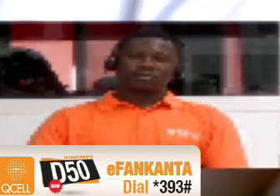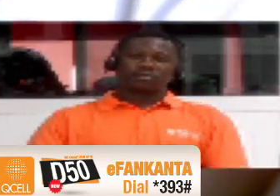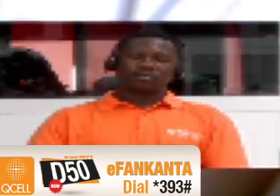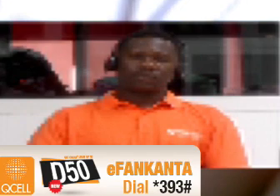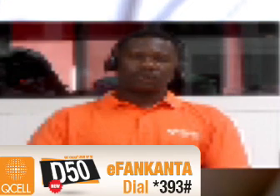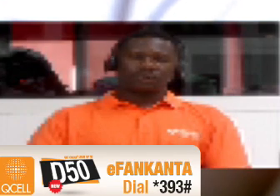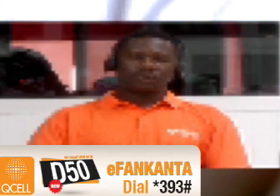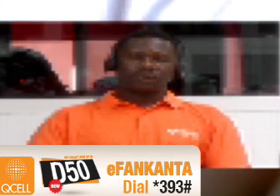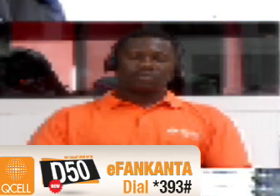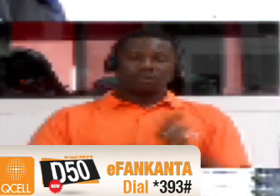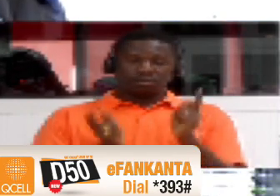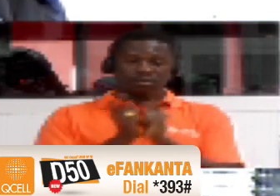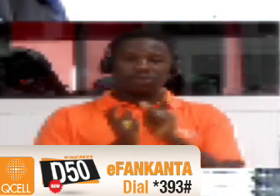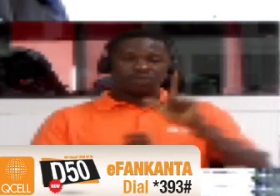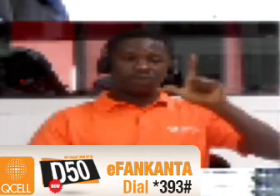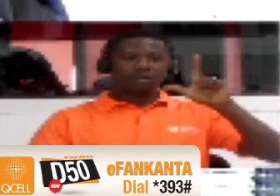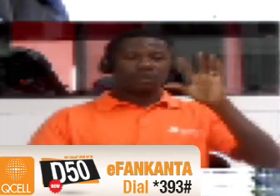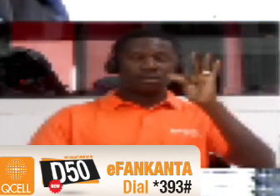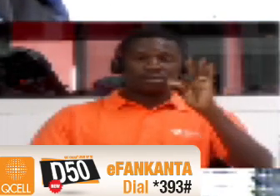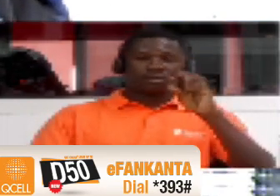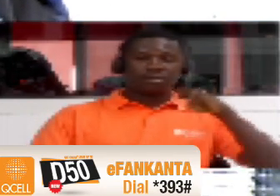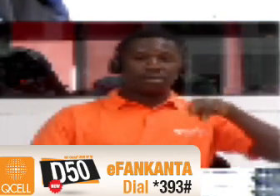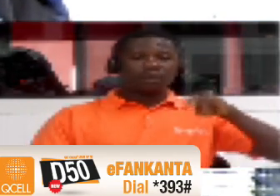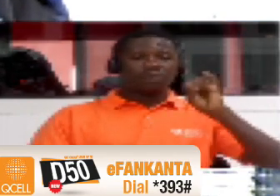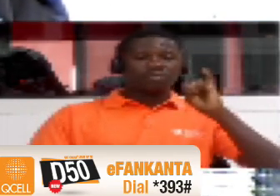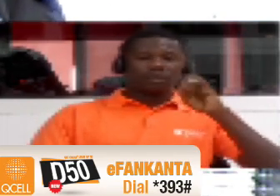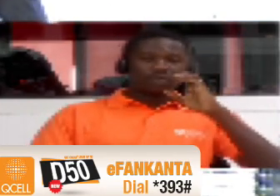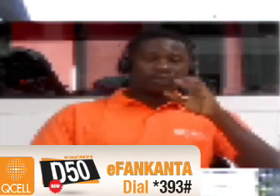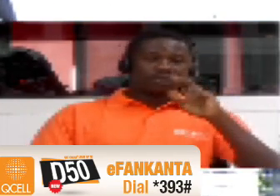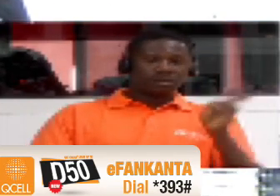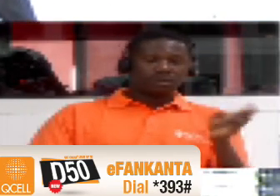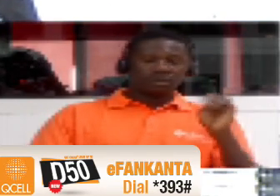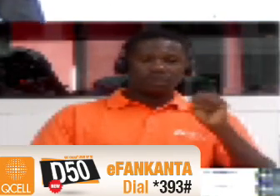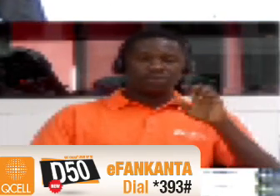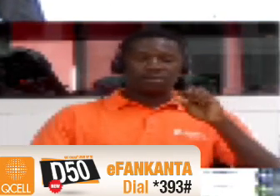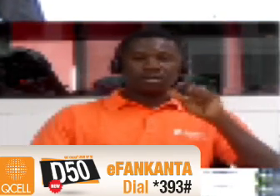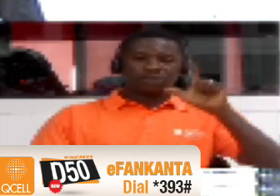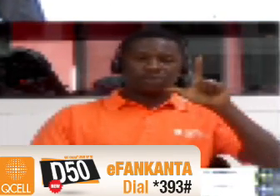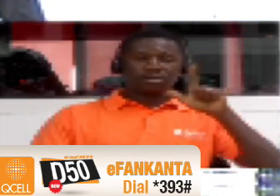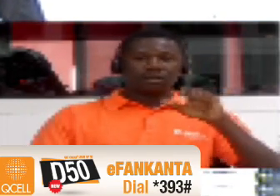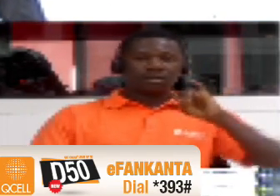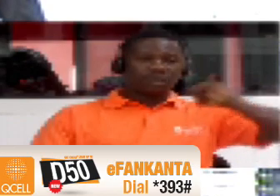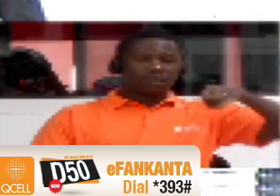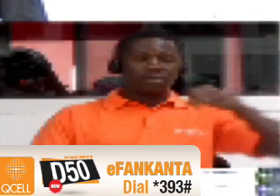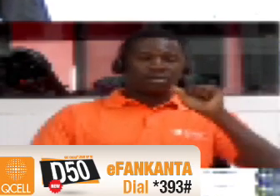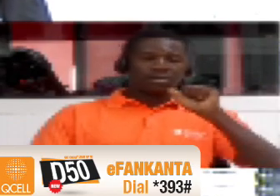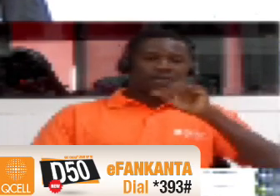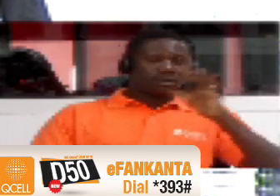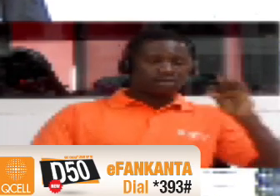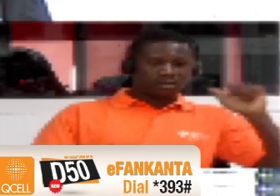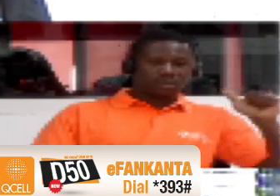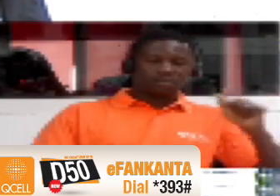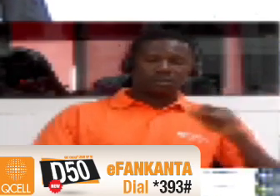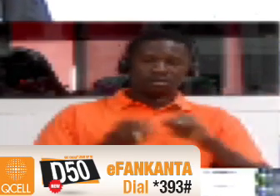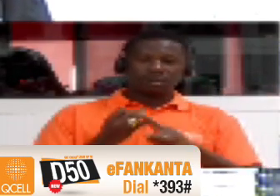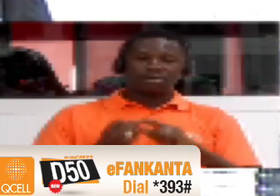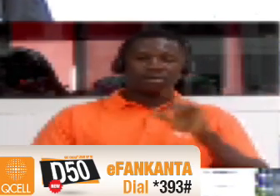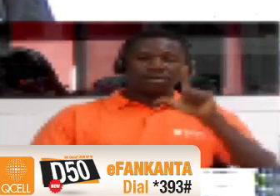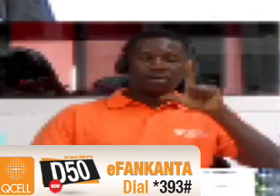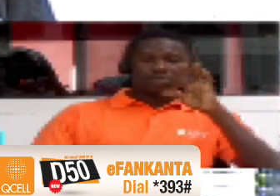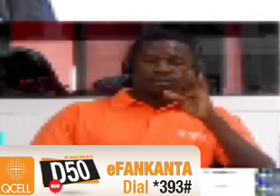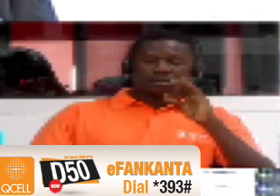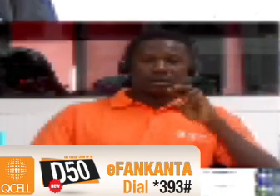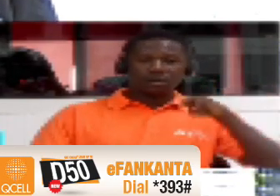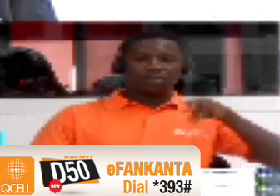Lieutenant Michael Jata Taraje. I found Lieutenant Michael Jata. Lieutenant Michael Korea Taraje. Also found Lieutenant